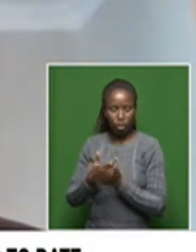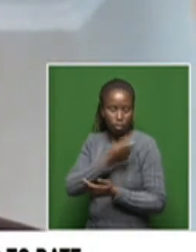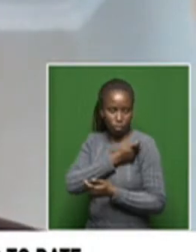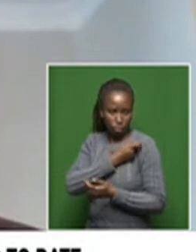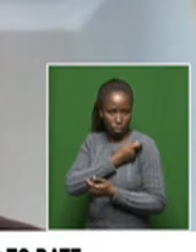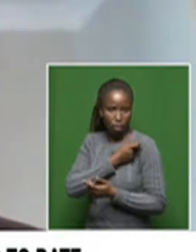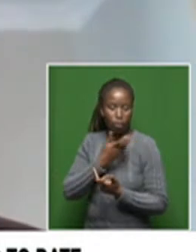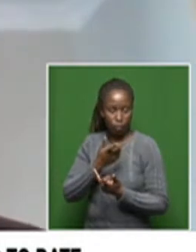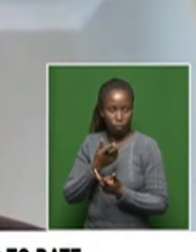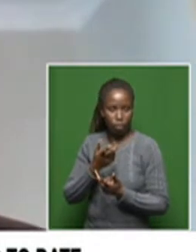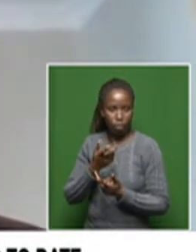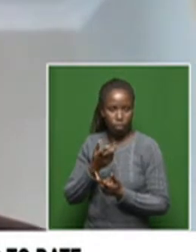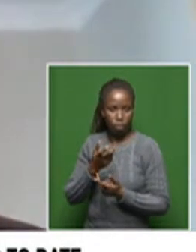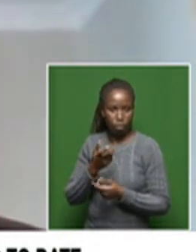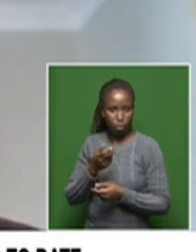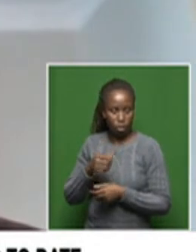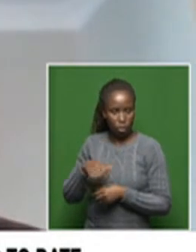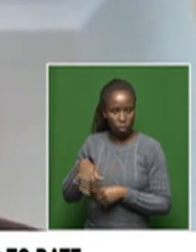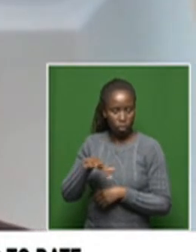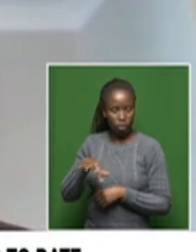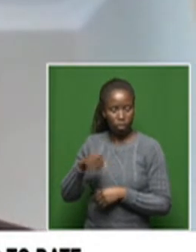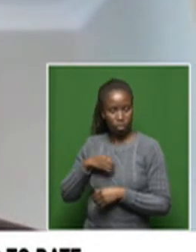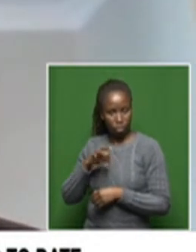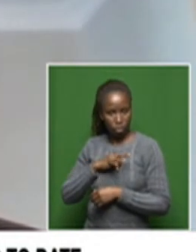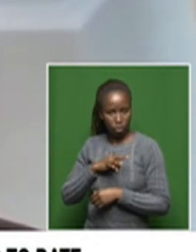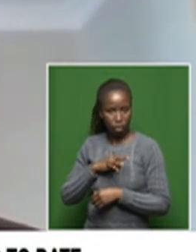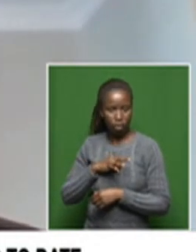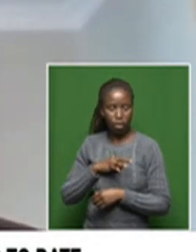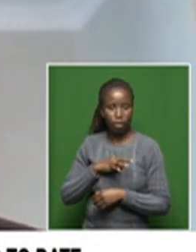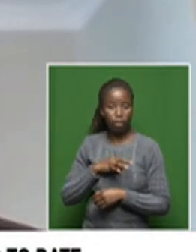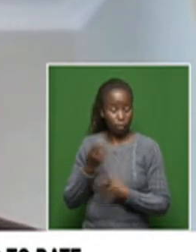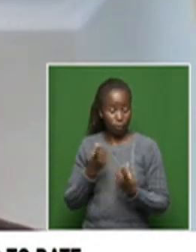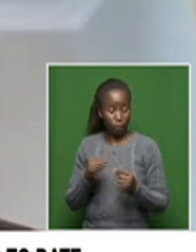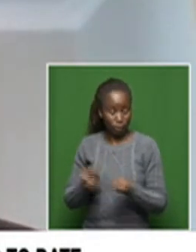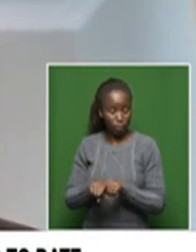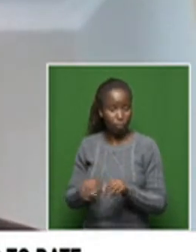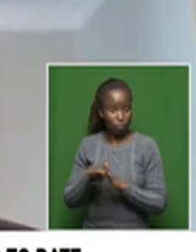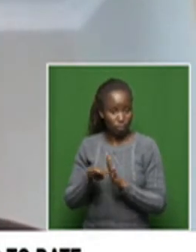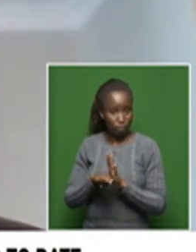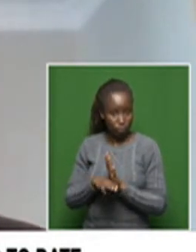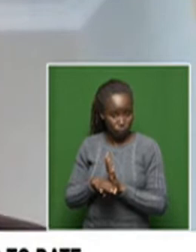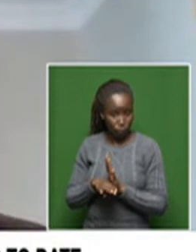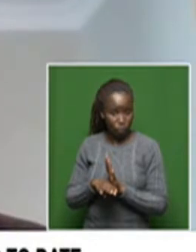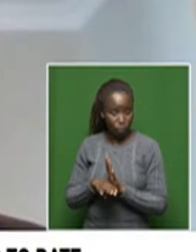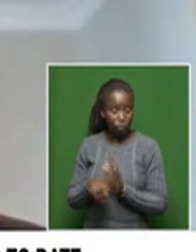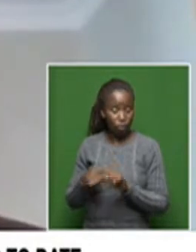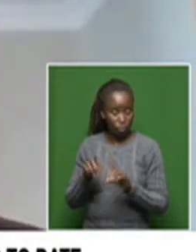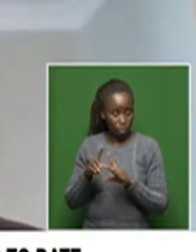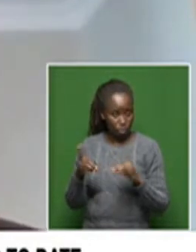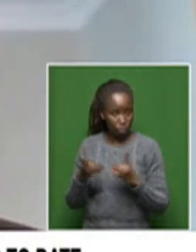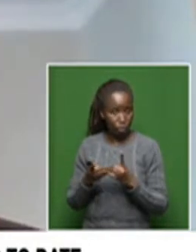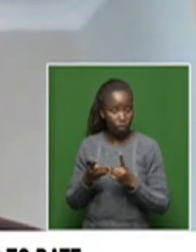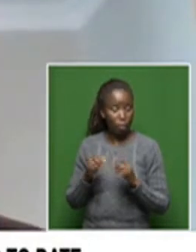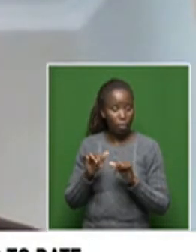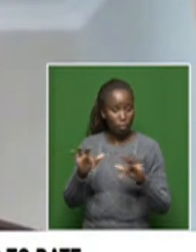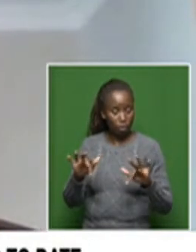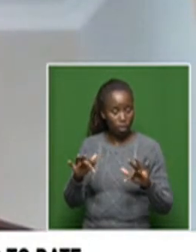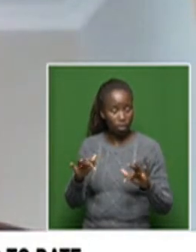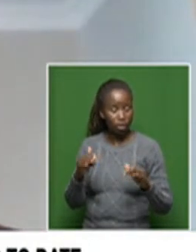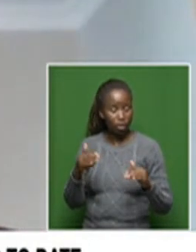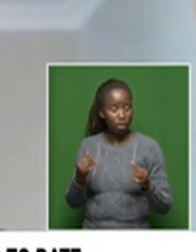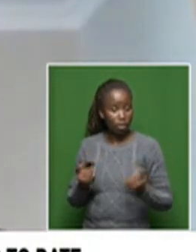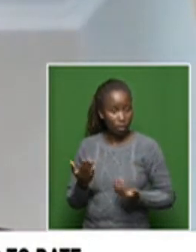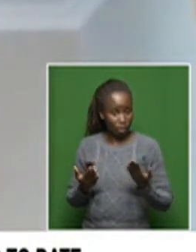correction services, but the staff will be vaccinated through the same program that is run by the Department of Public Service and Administration